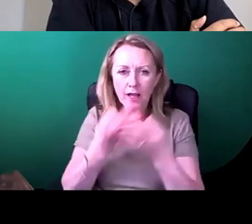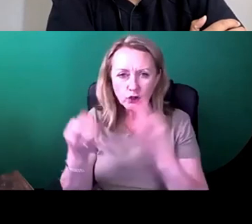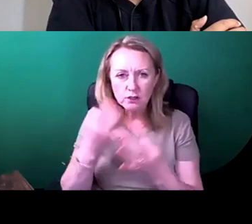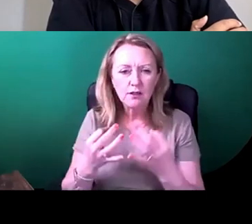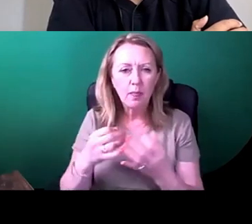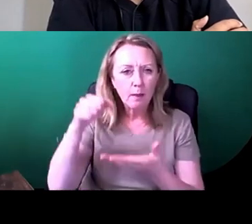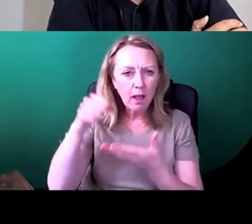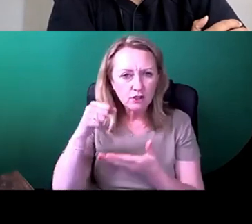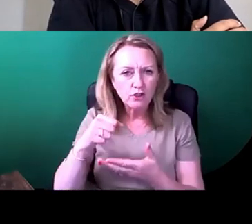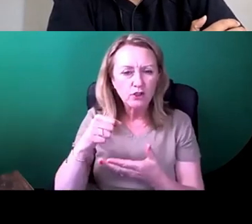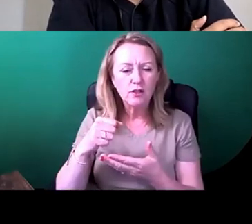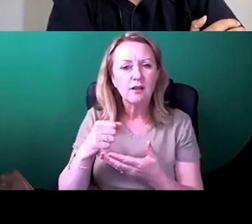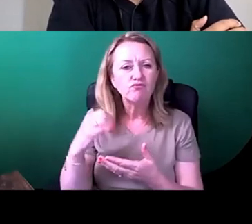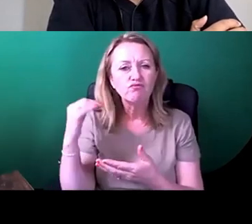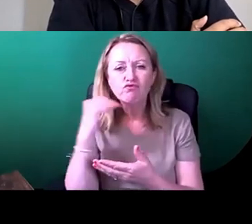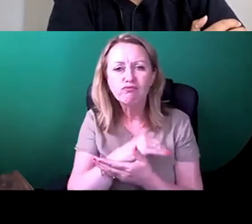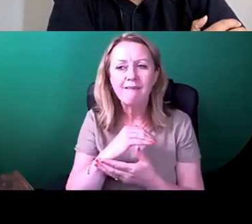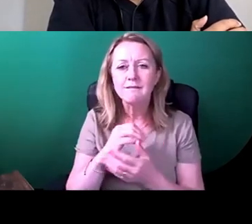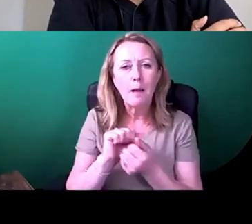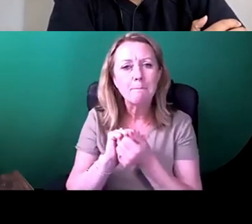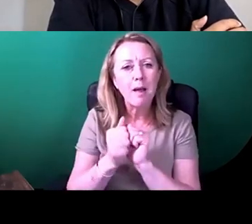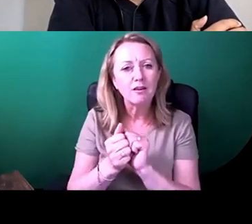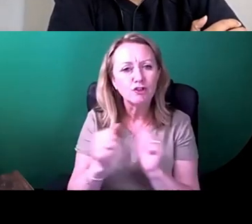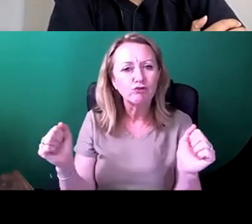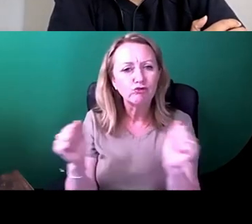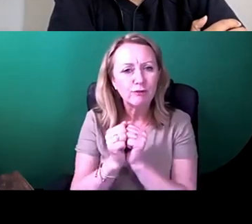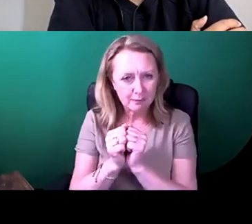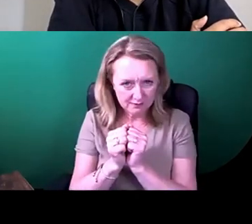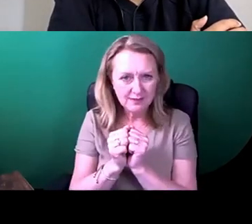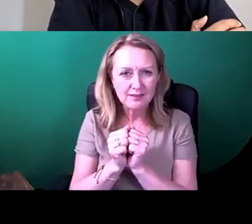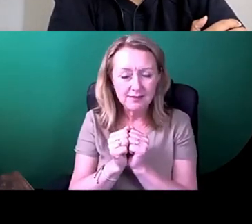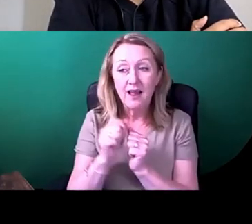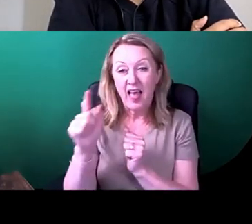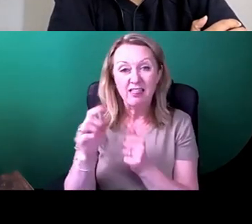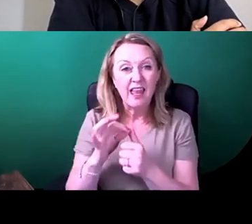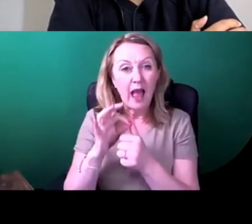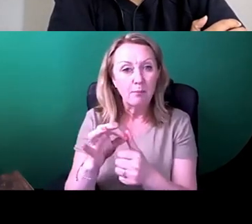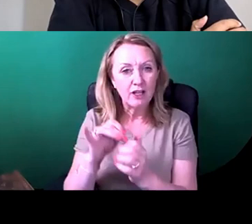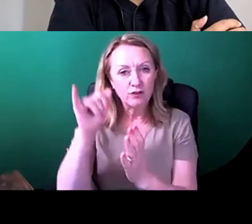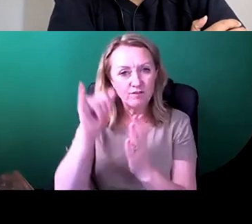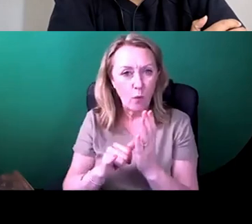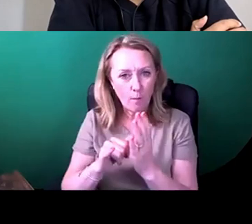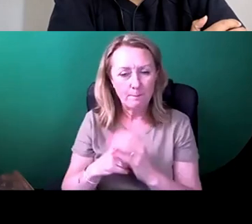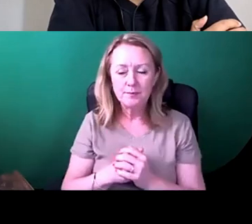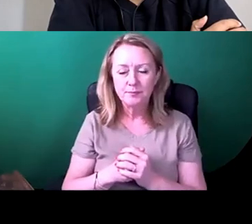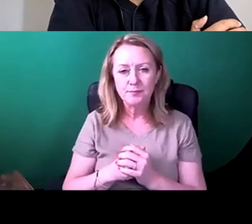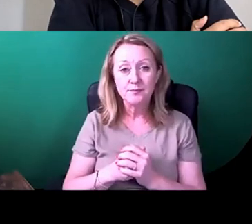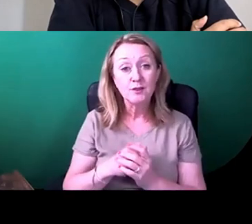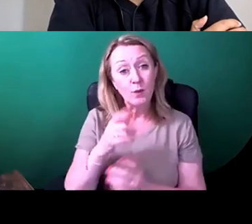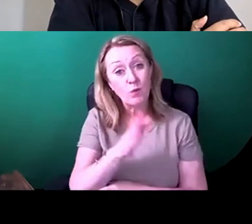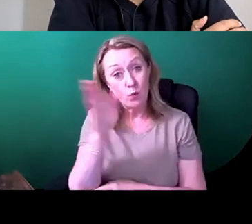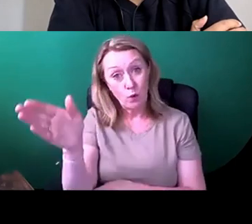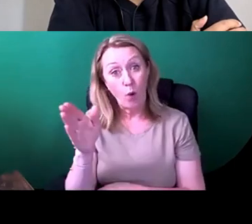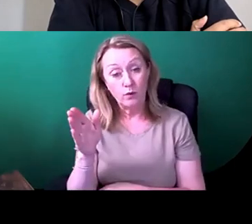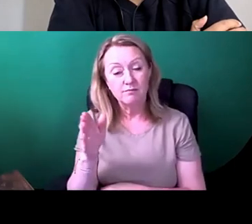budget, draft partnership agreement, and a link to the submittable application forms. So if you go to